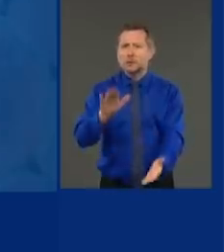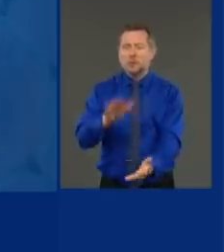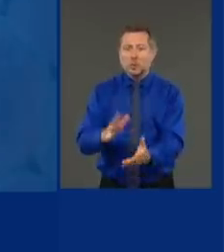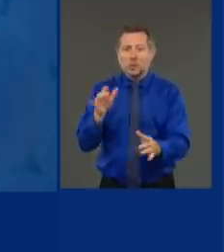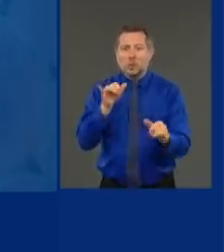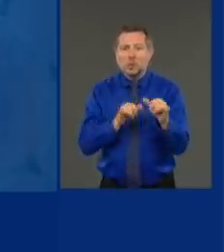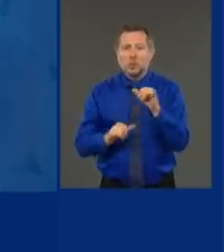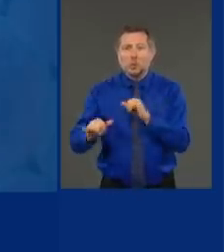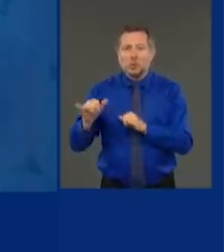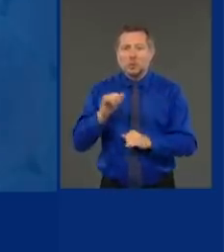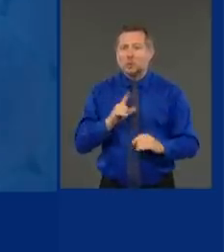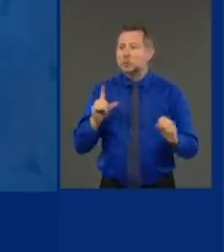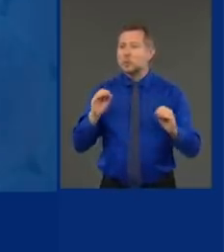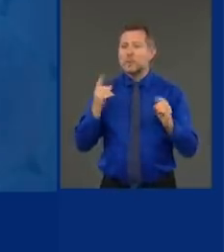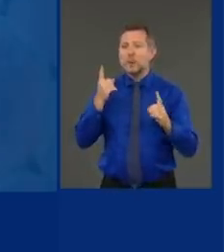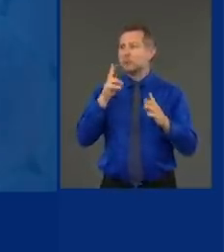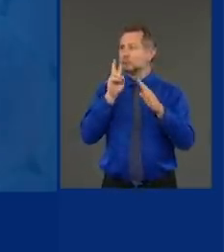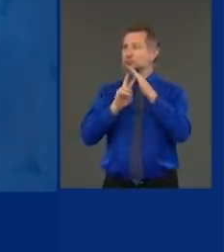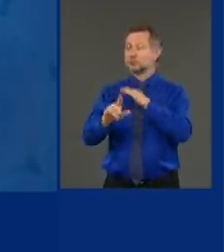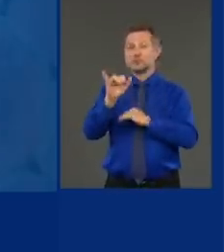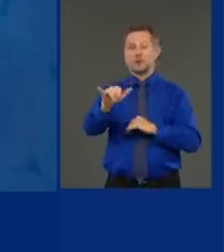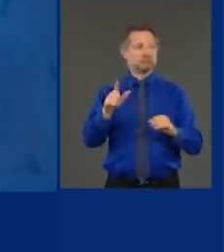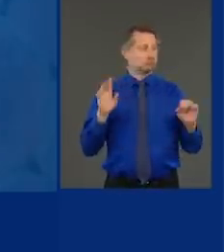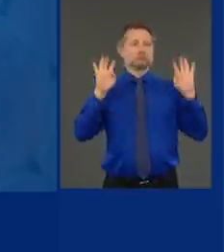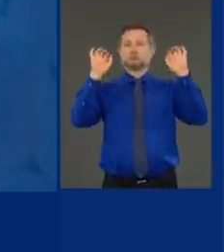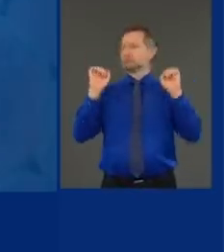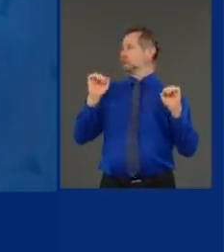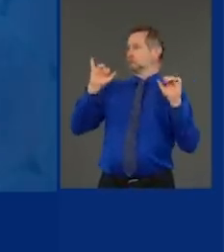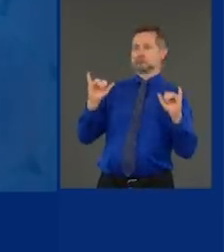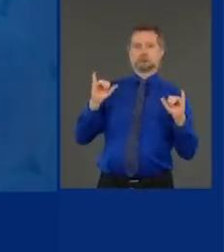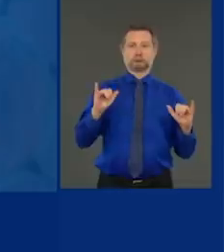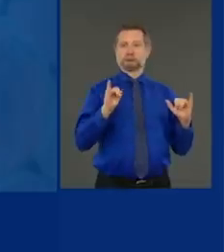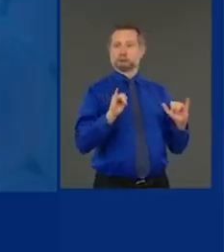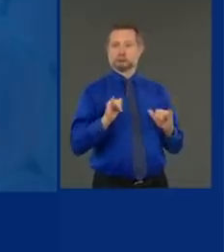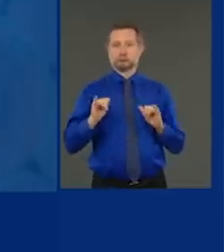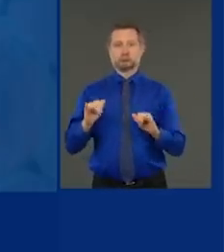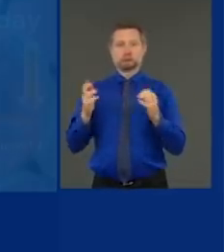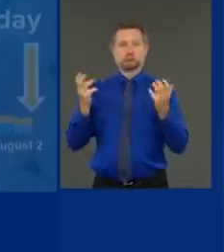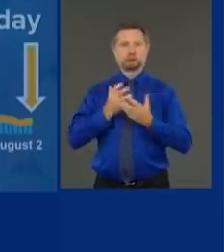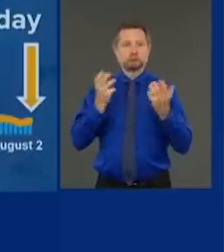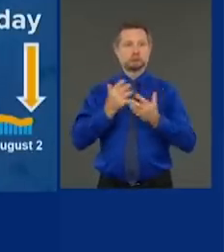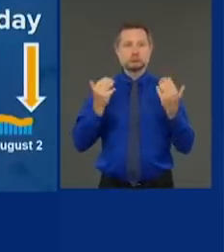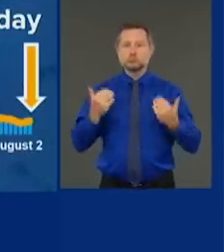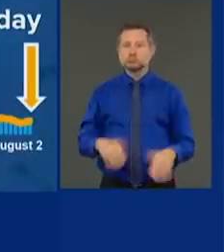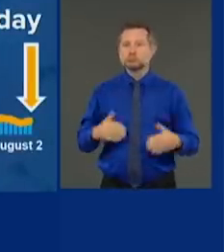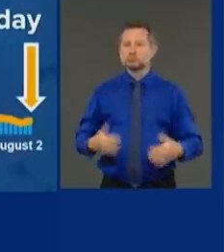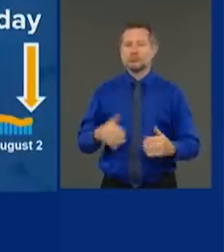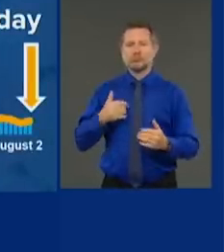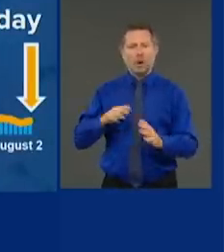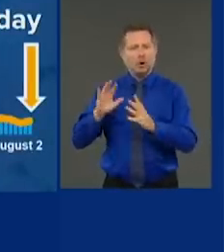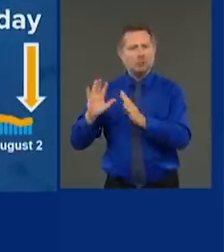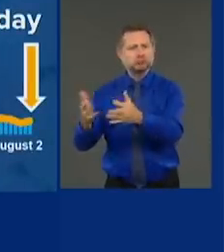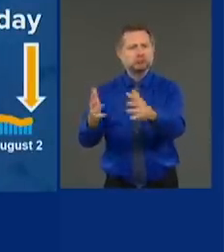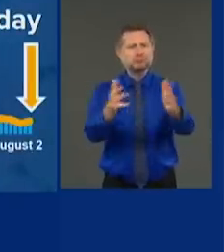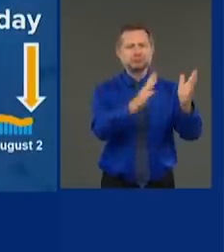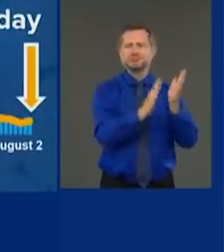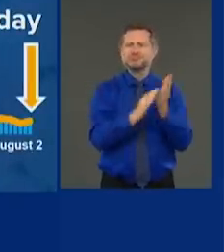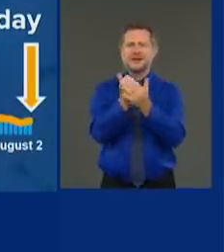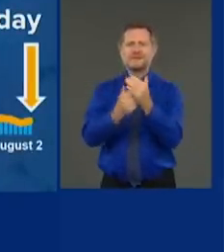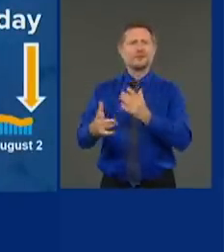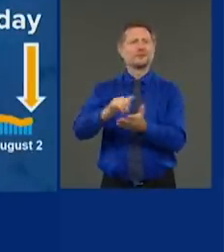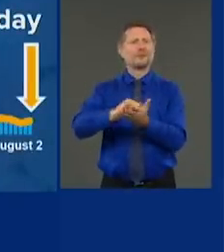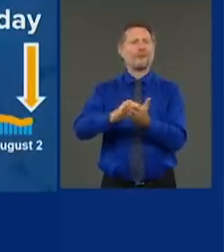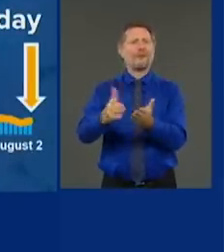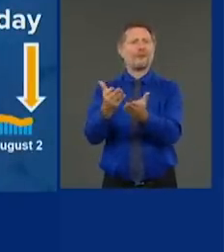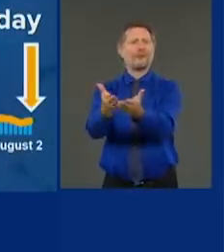nobody suggested. And that is really to compliment New Yorkers. We